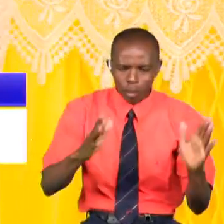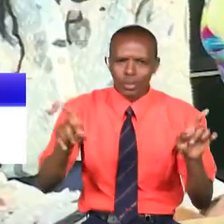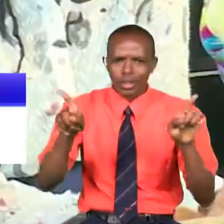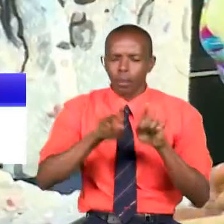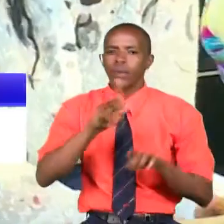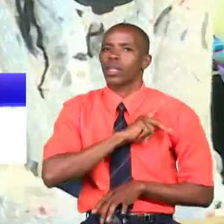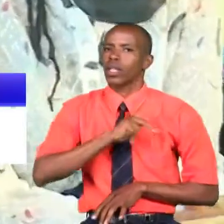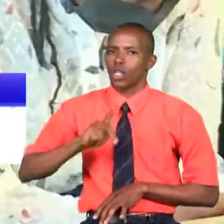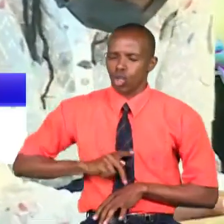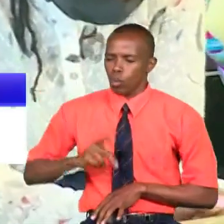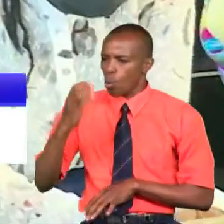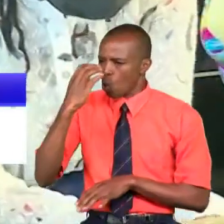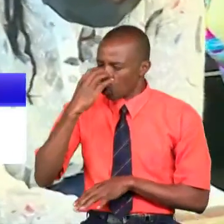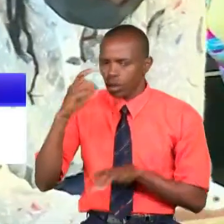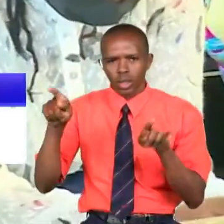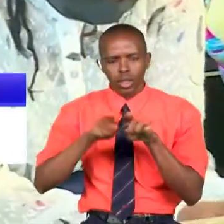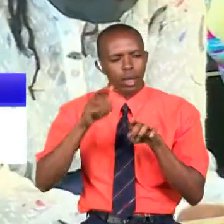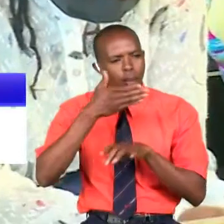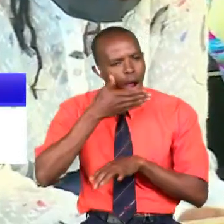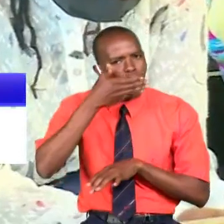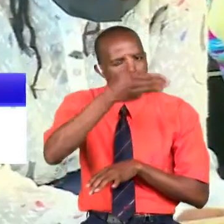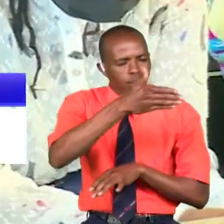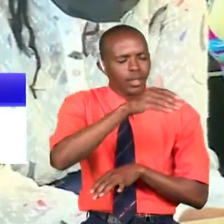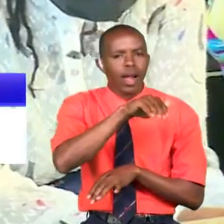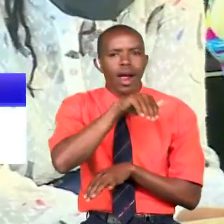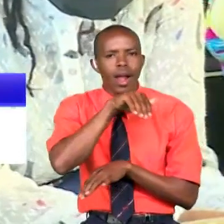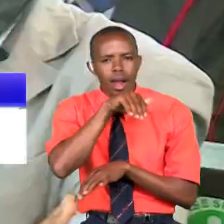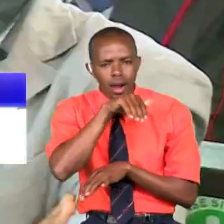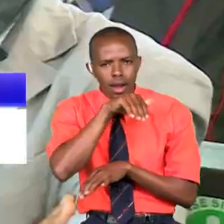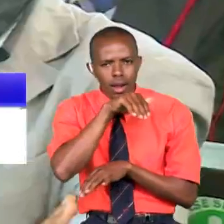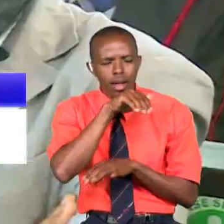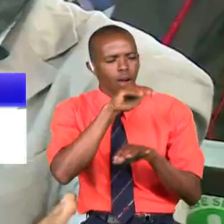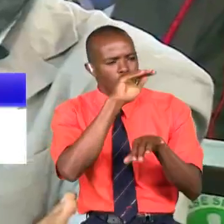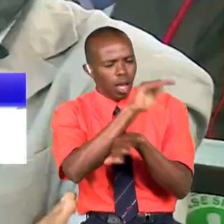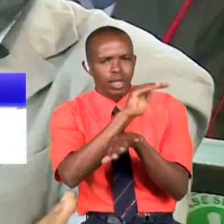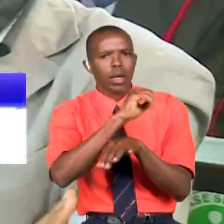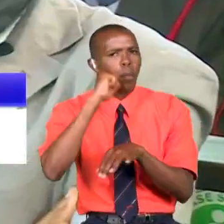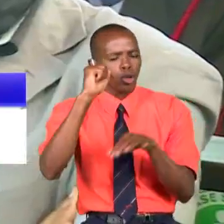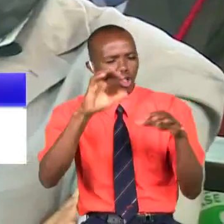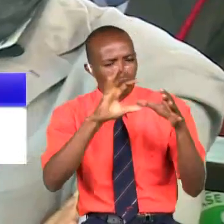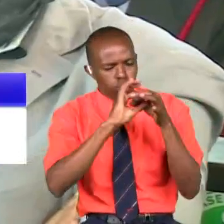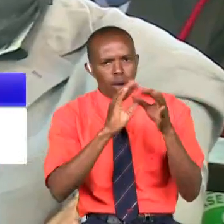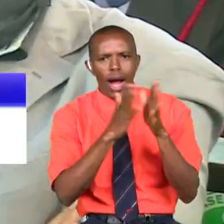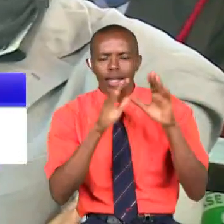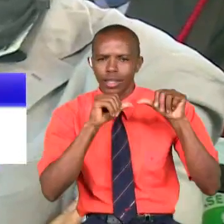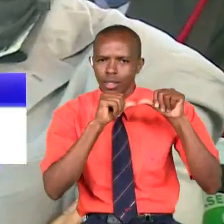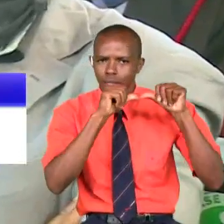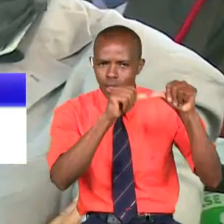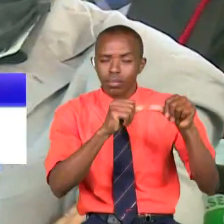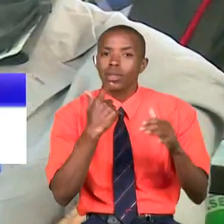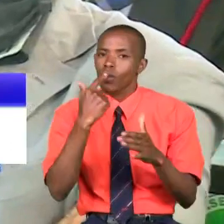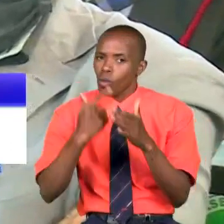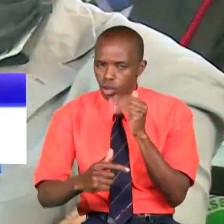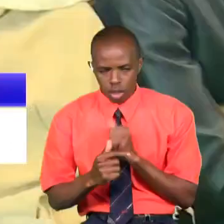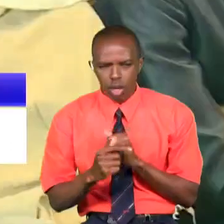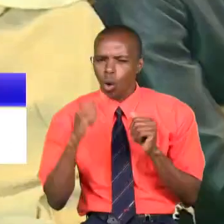wafalme. Ruto has also responded to ODM leader Raila Odinga's call for political unity and stability, stating